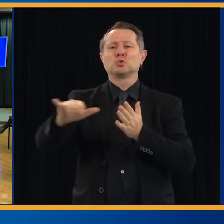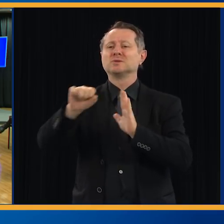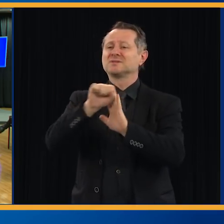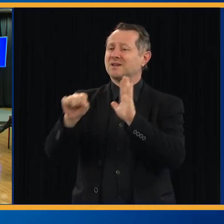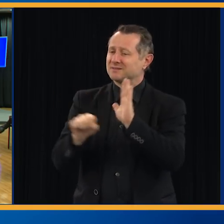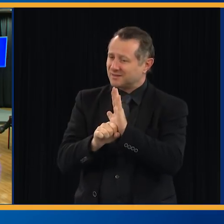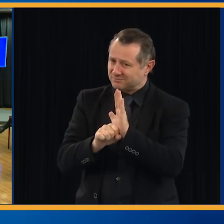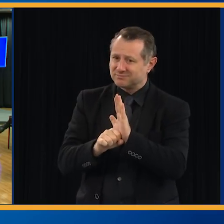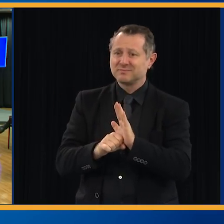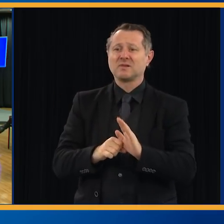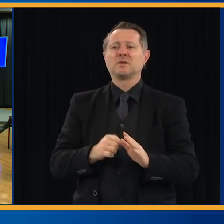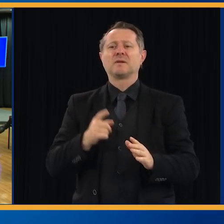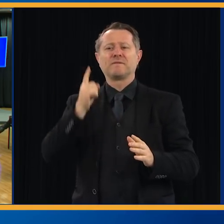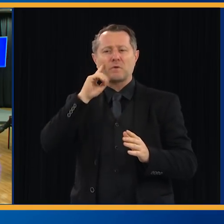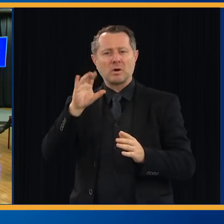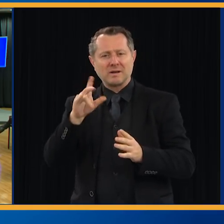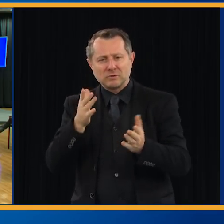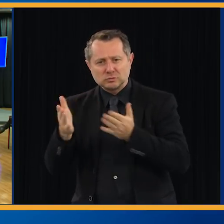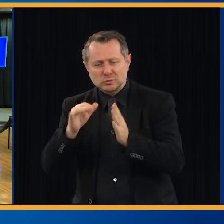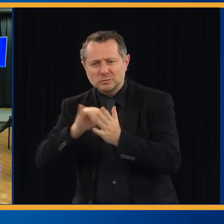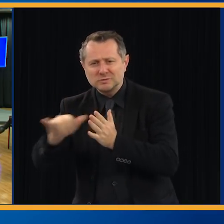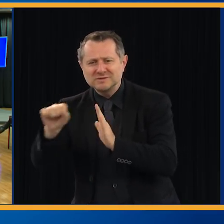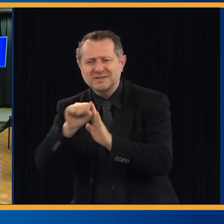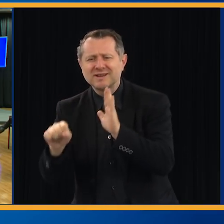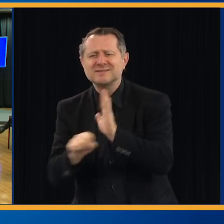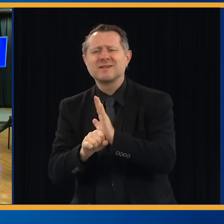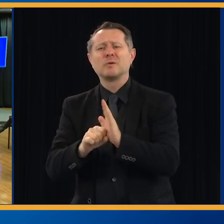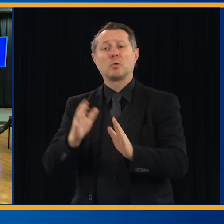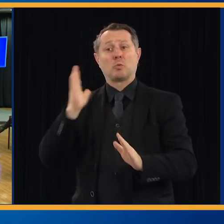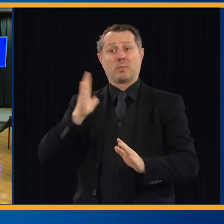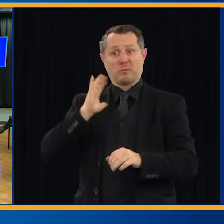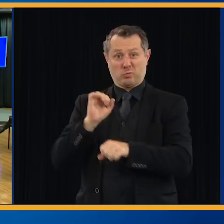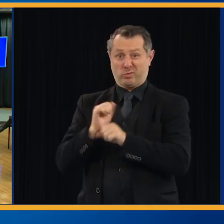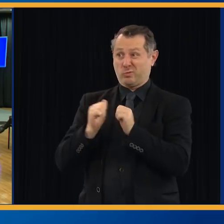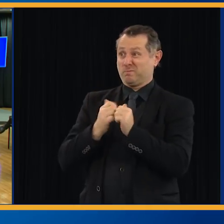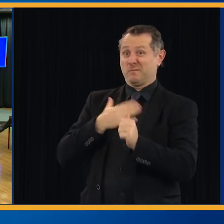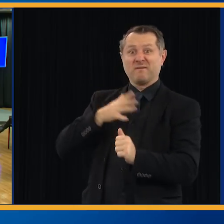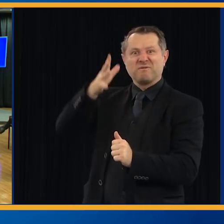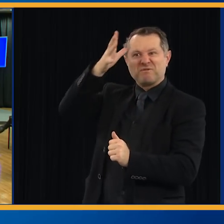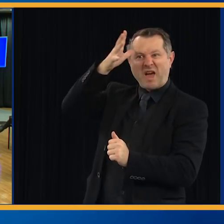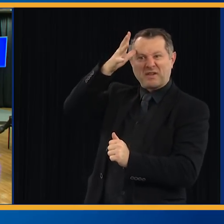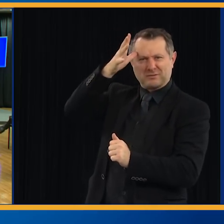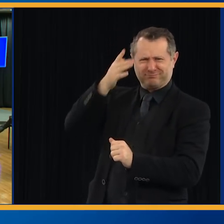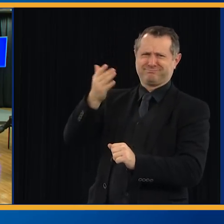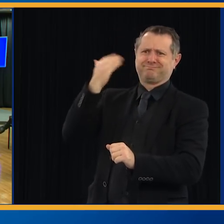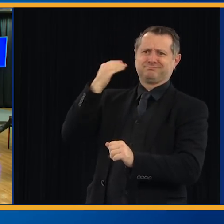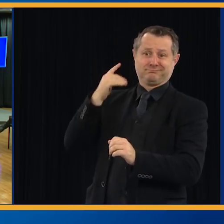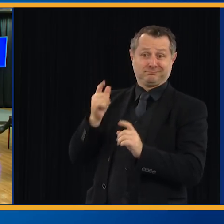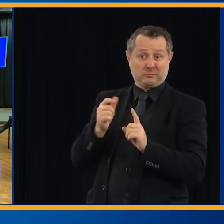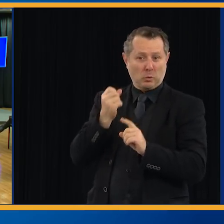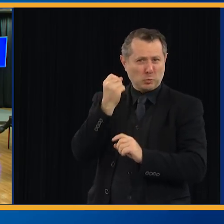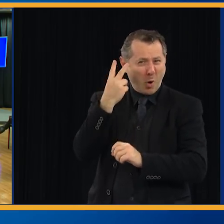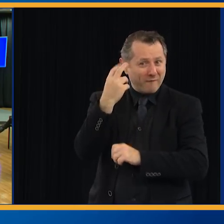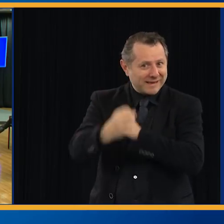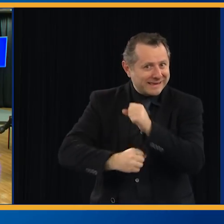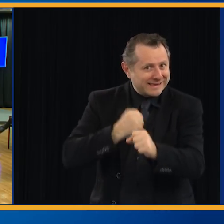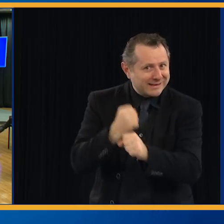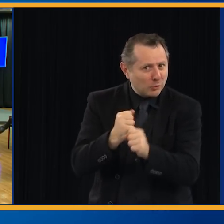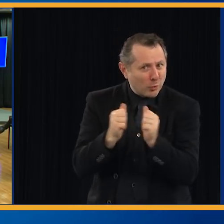He worked with my father, came for 1 year, wound up staying with my father for 12 years in state